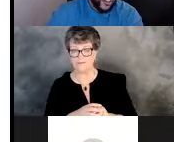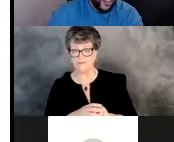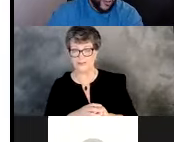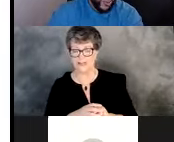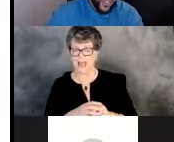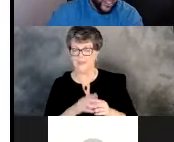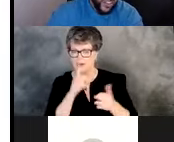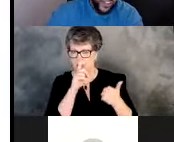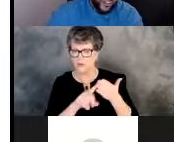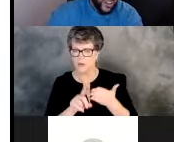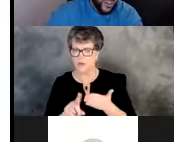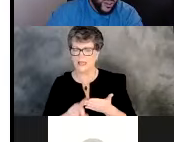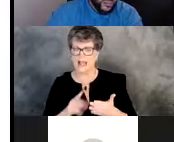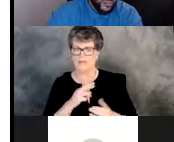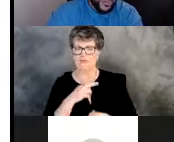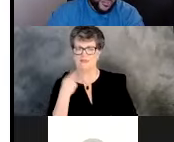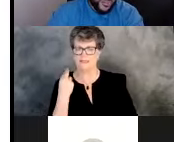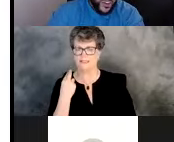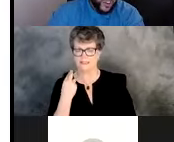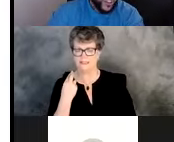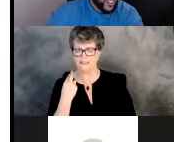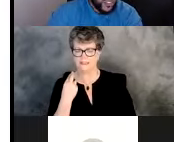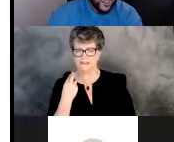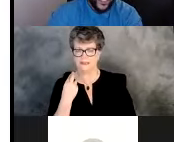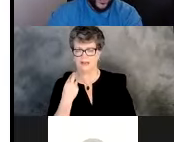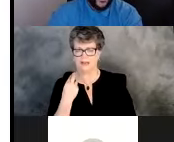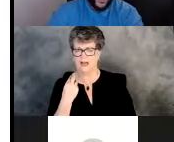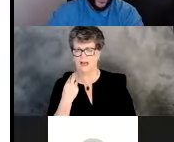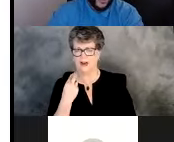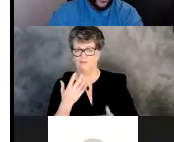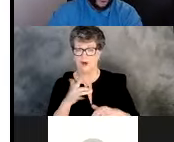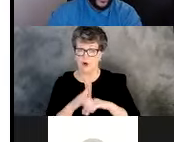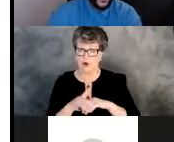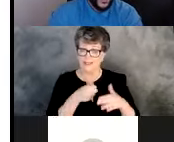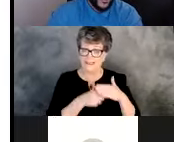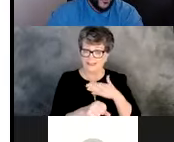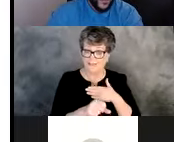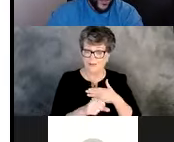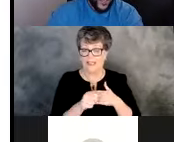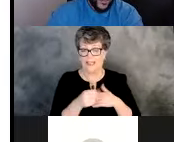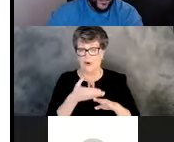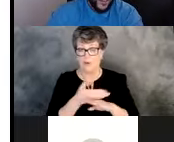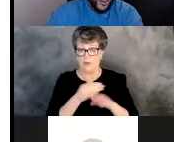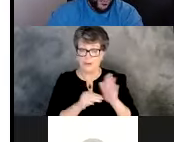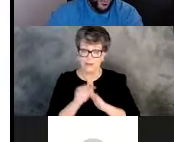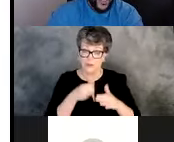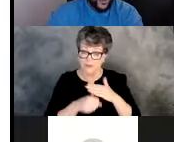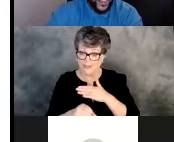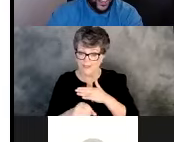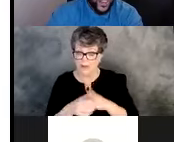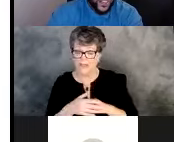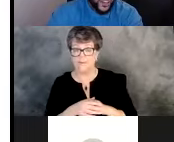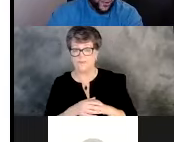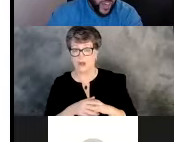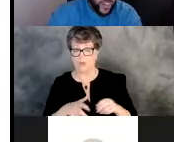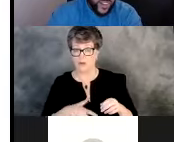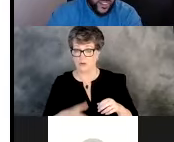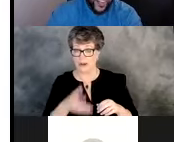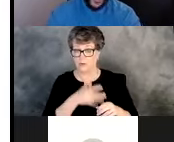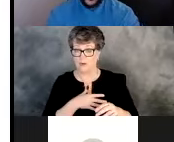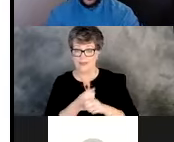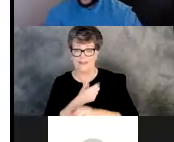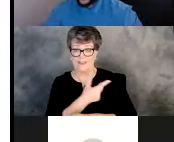at the risk of like early delivery and premature delivery when pregnant women get the vaccine,